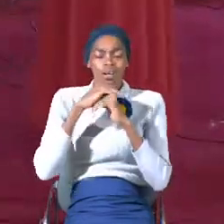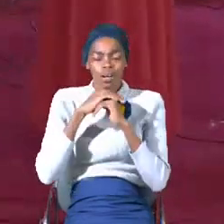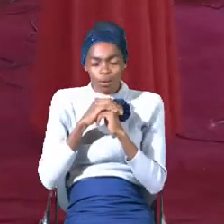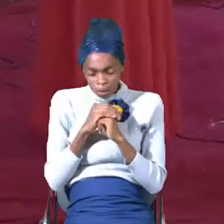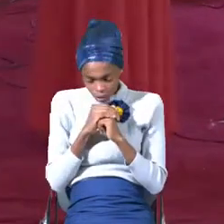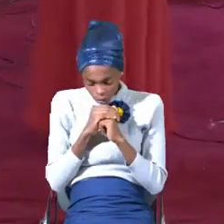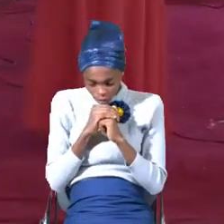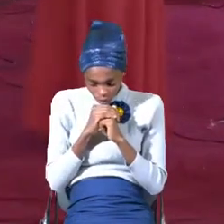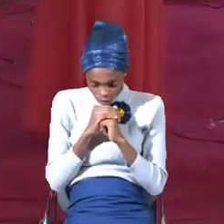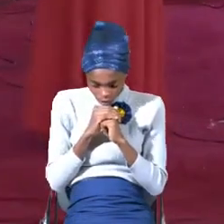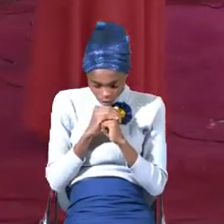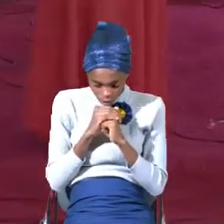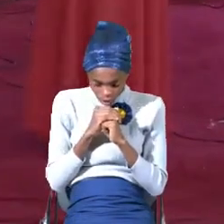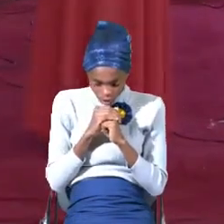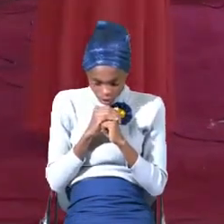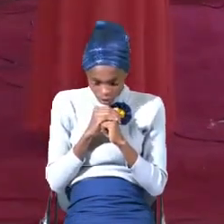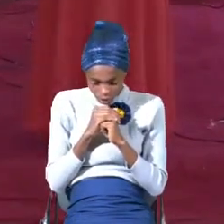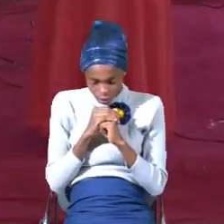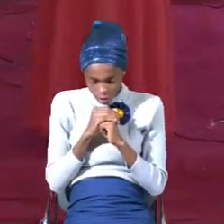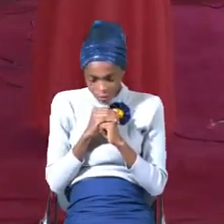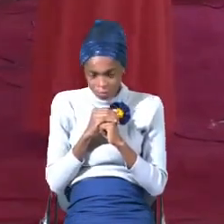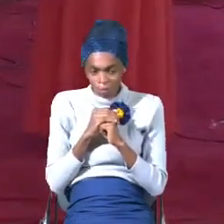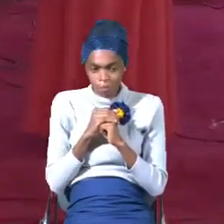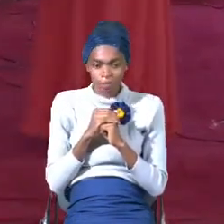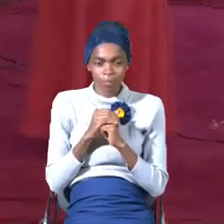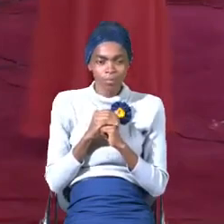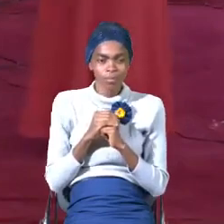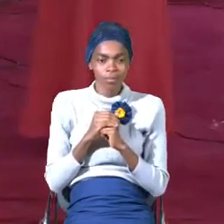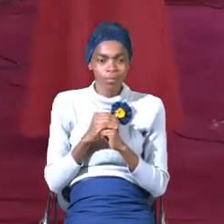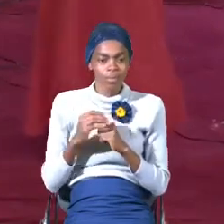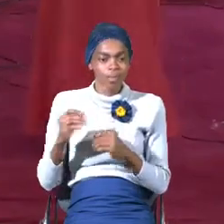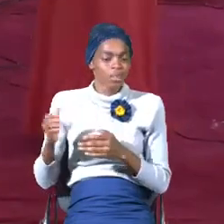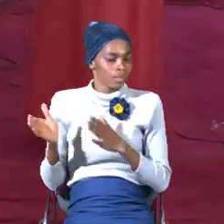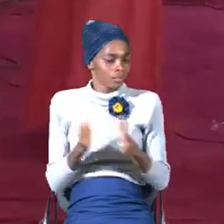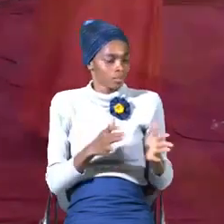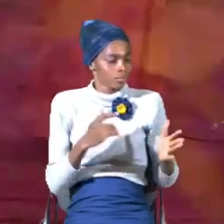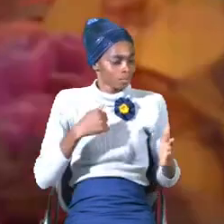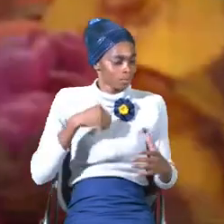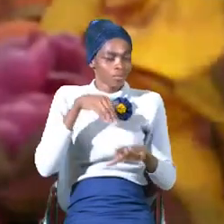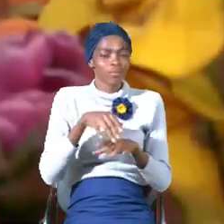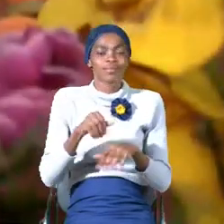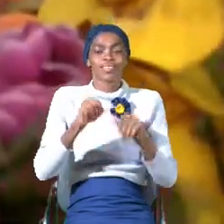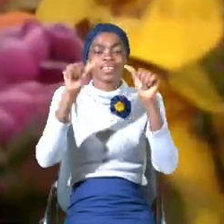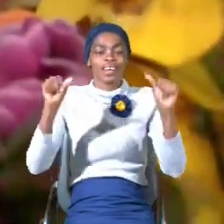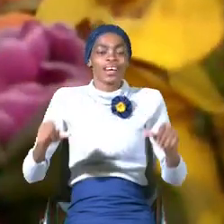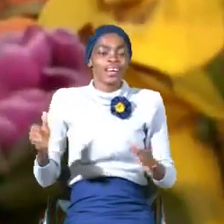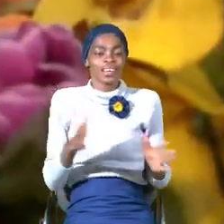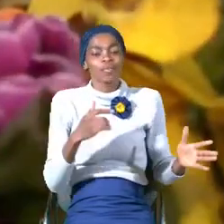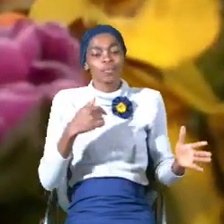Your worship. So leave me at the altar with my Father.